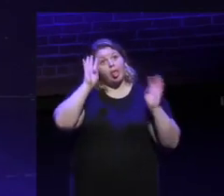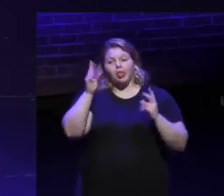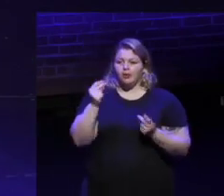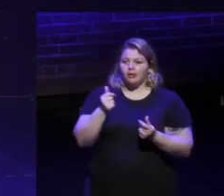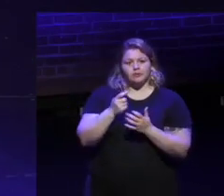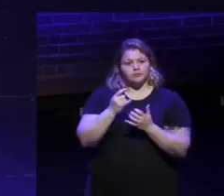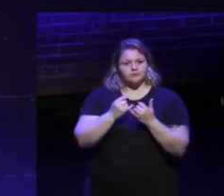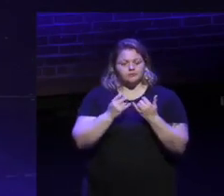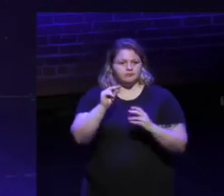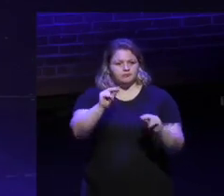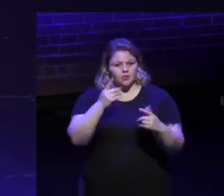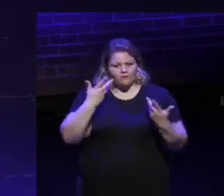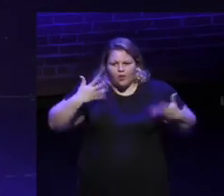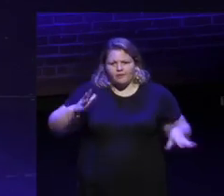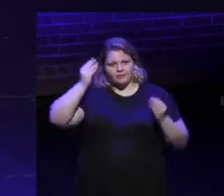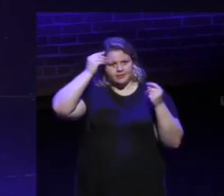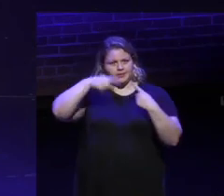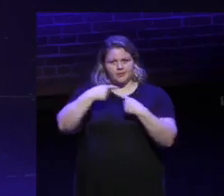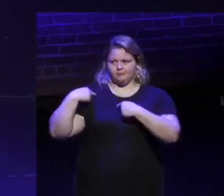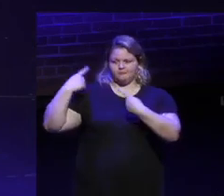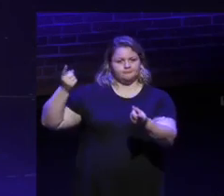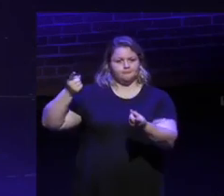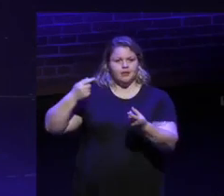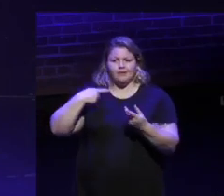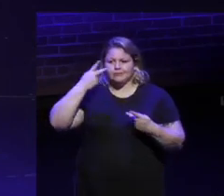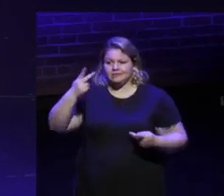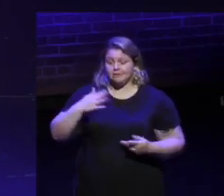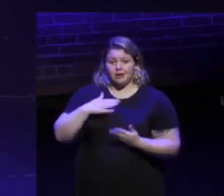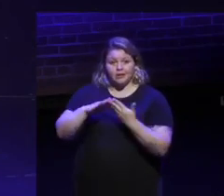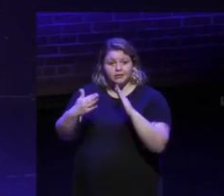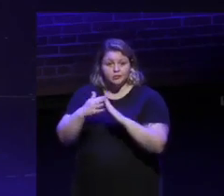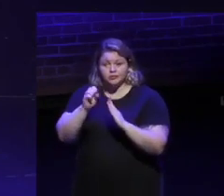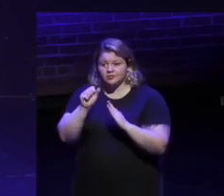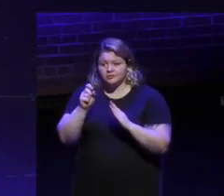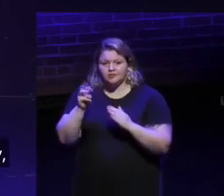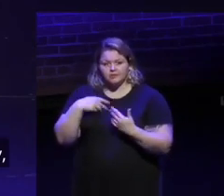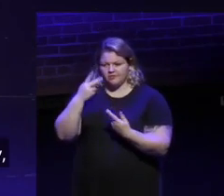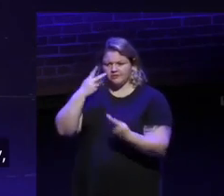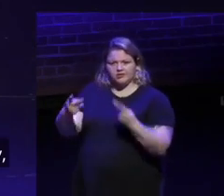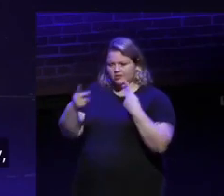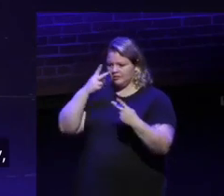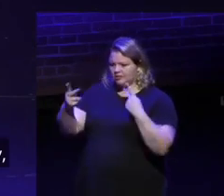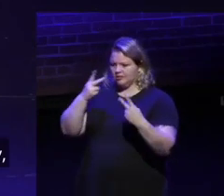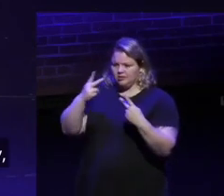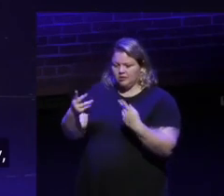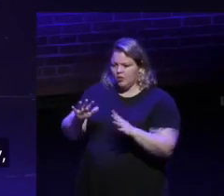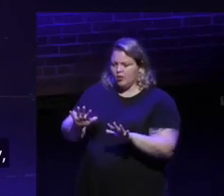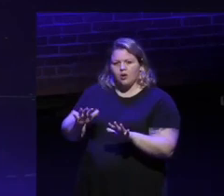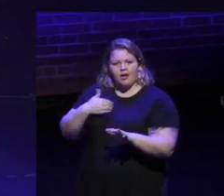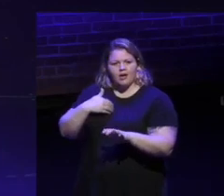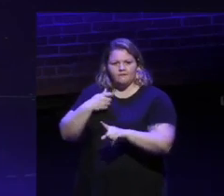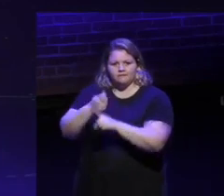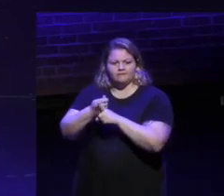clear, this is an area that I'm passionate about, that I've seen the value in my own community, that I really want to lean in. We don't have enough champions,